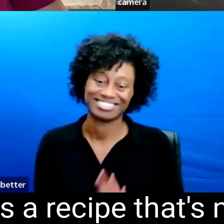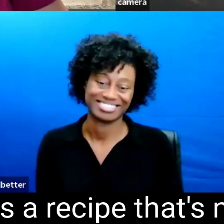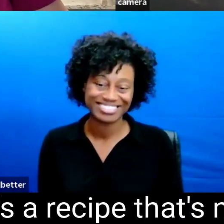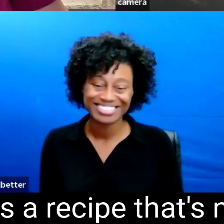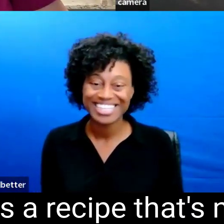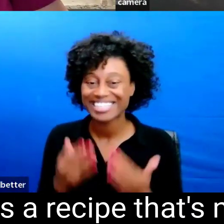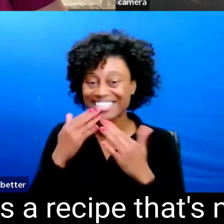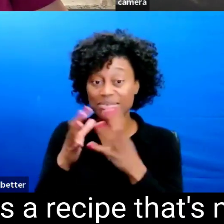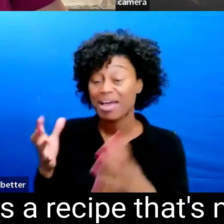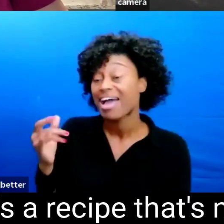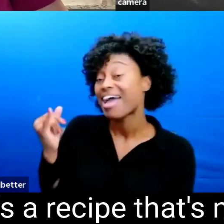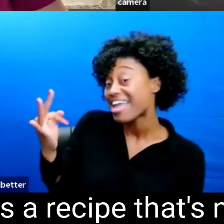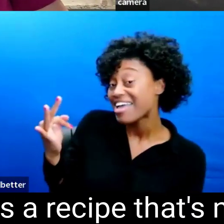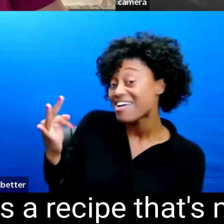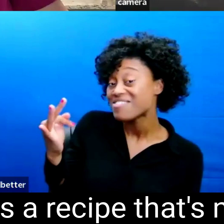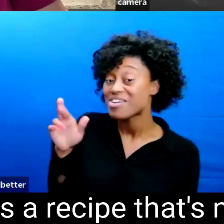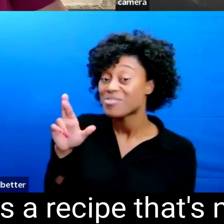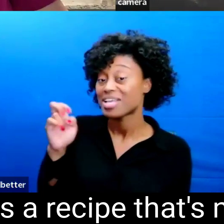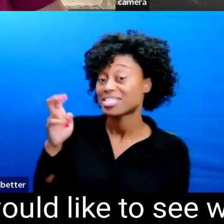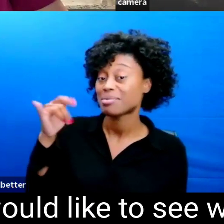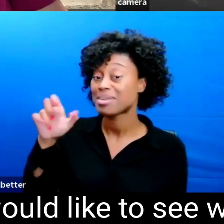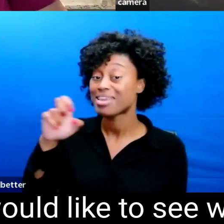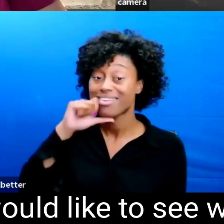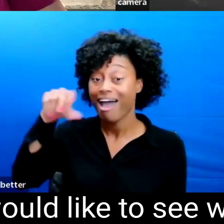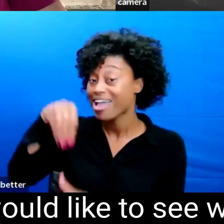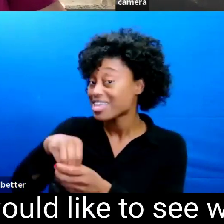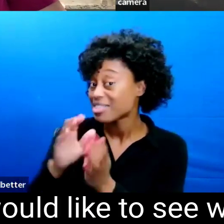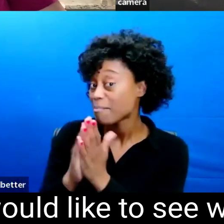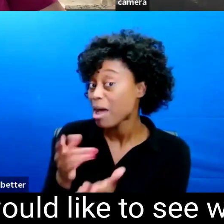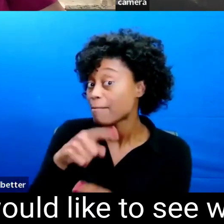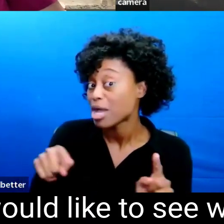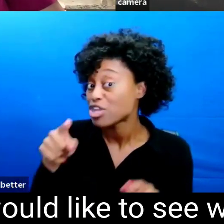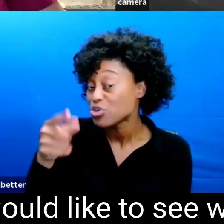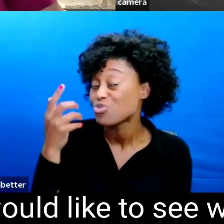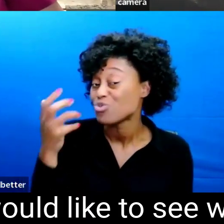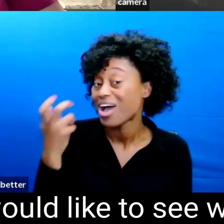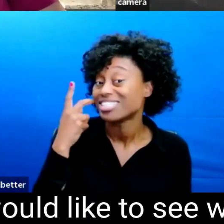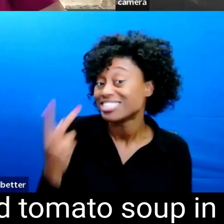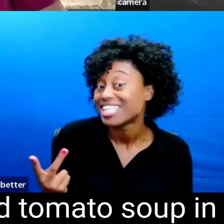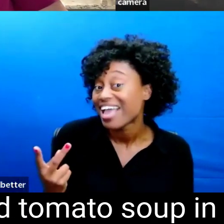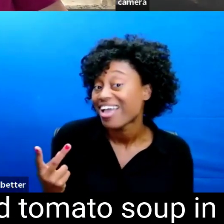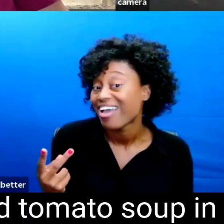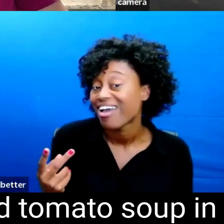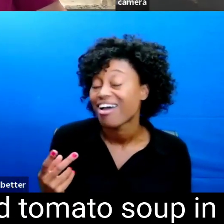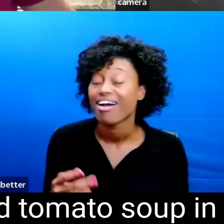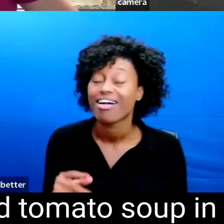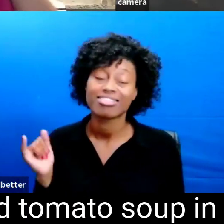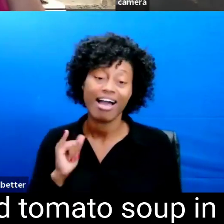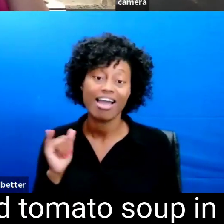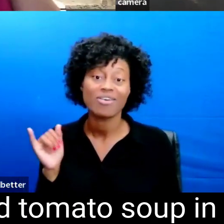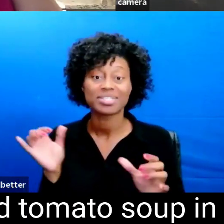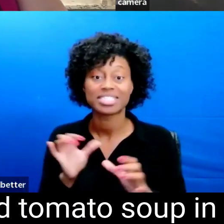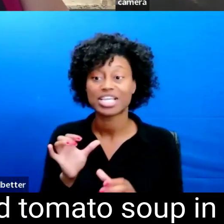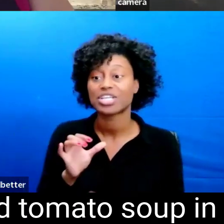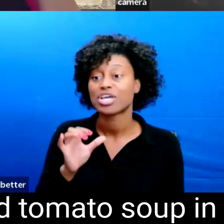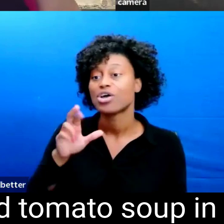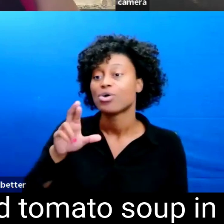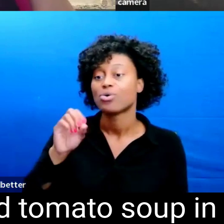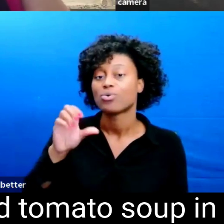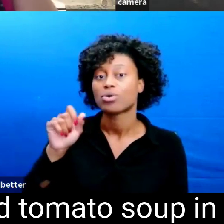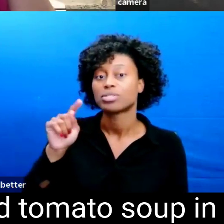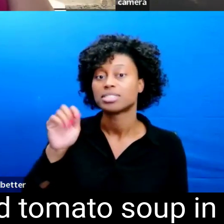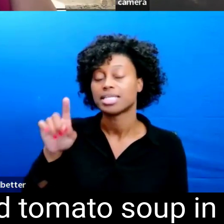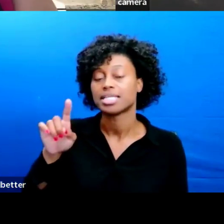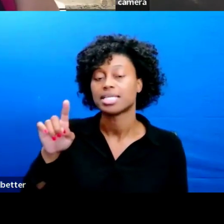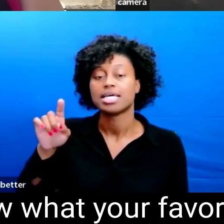And if there's a recipe that's not in the book, but you would like to see what it is, like we did the roasted tomato soup in our